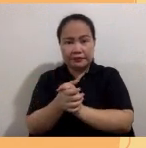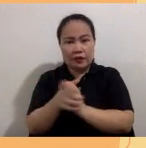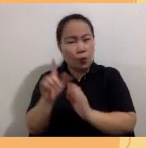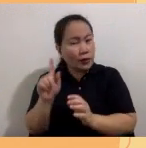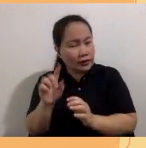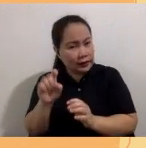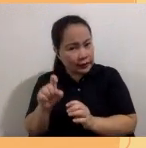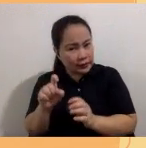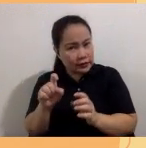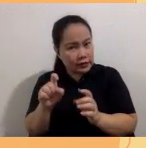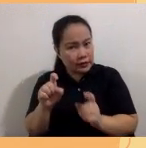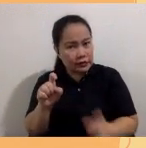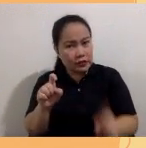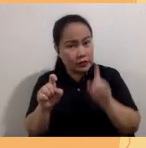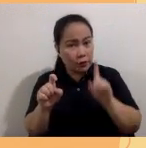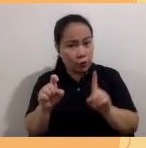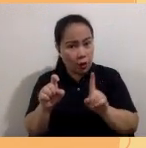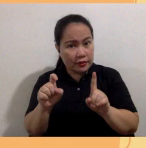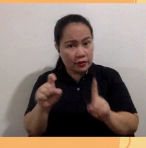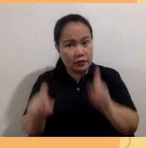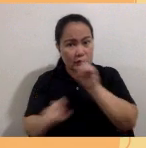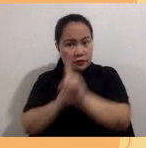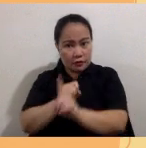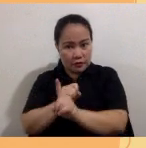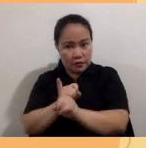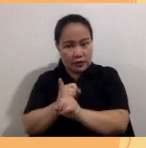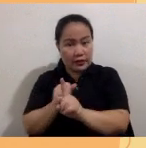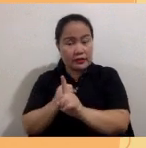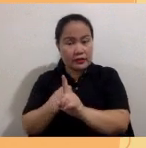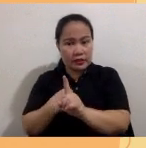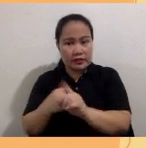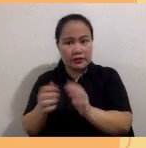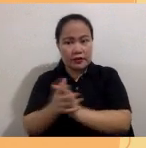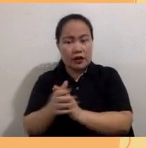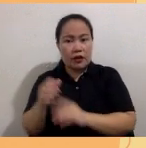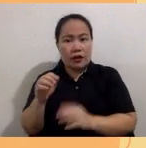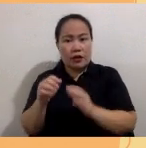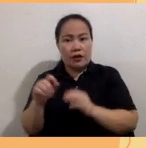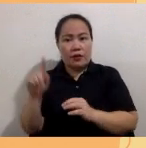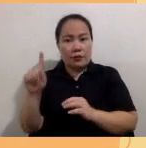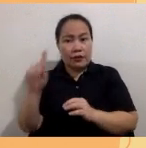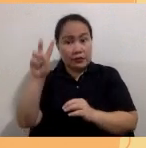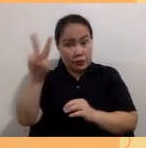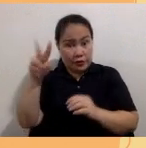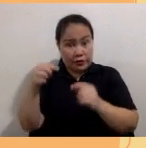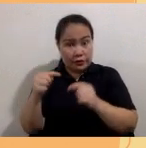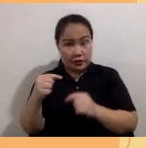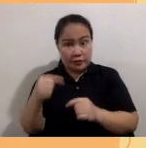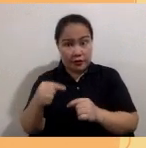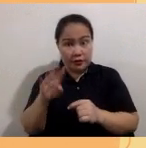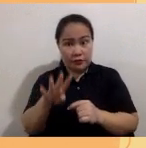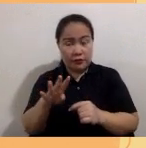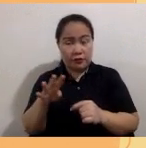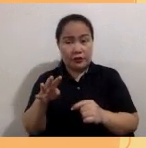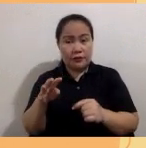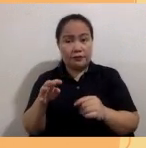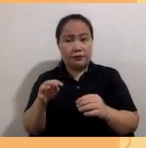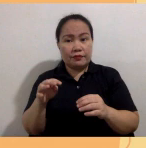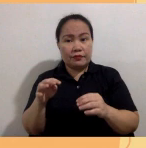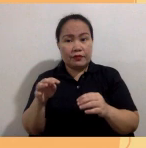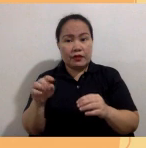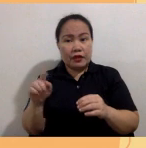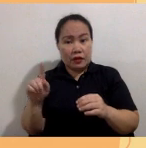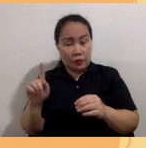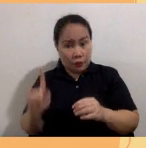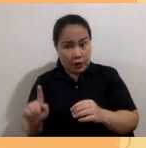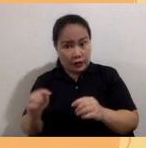the variable. Okay? So, let us simplify. Your 1 squared is 1 minus 4. Your denominator